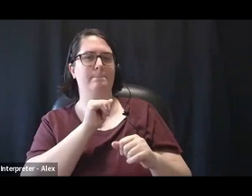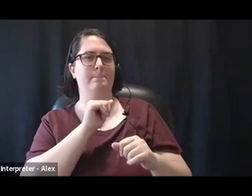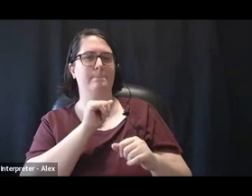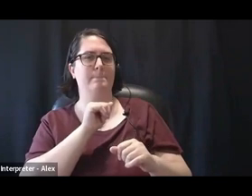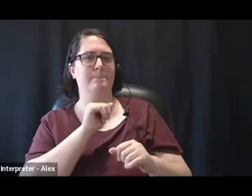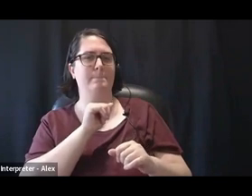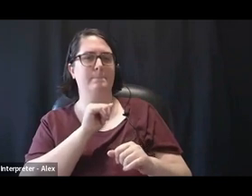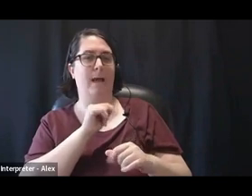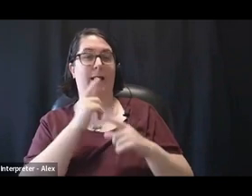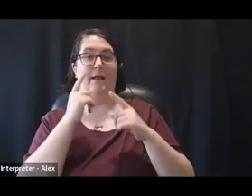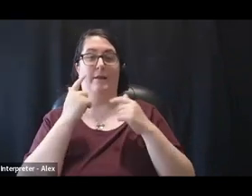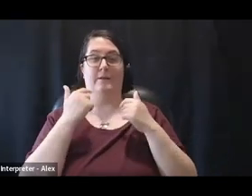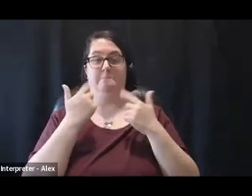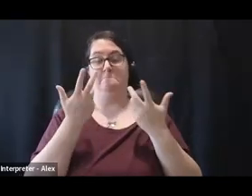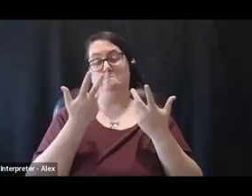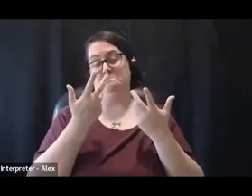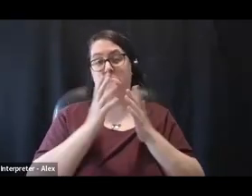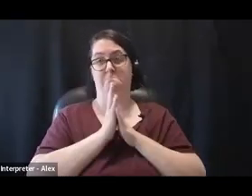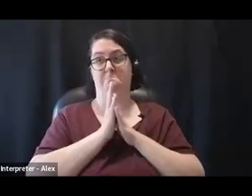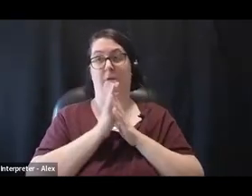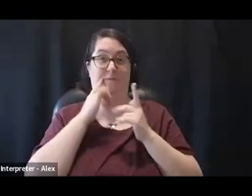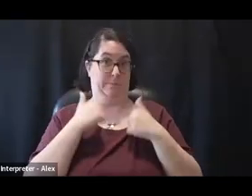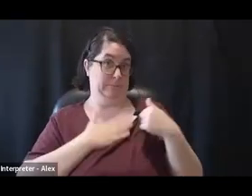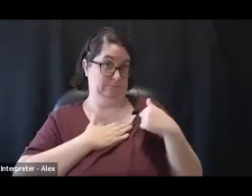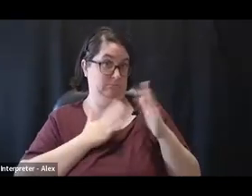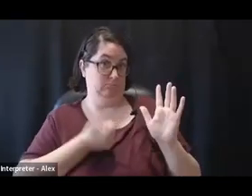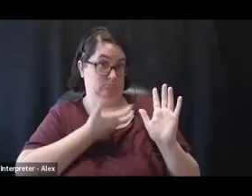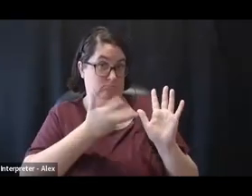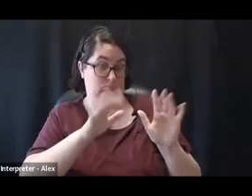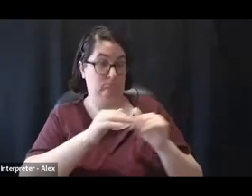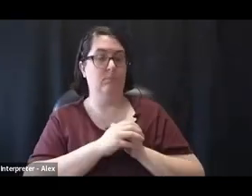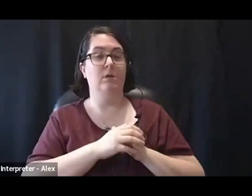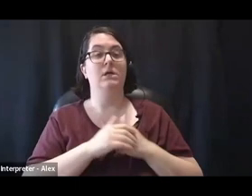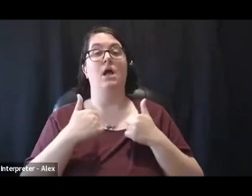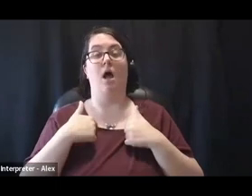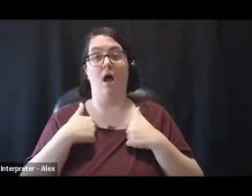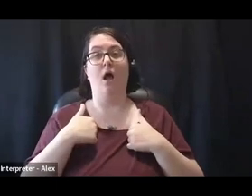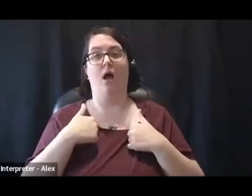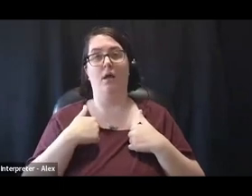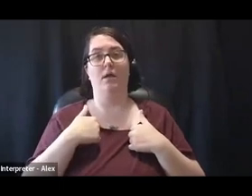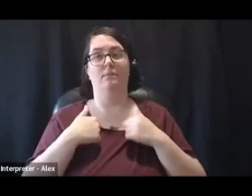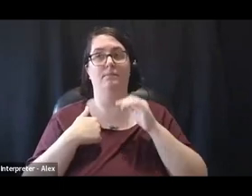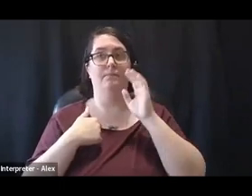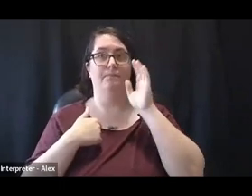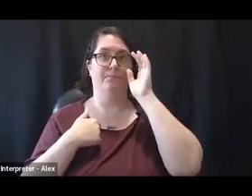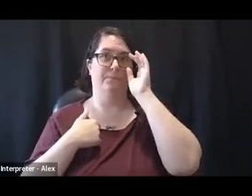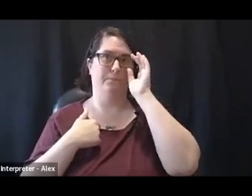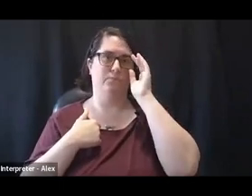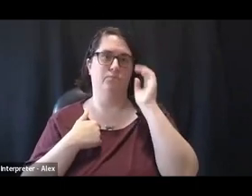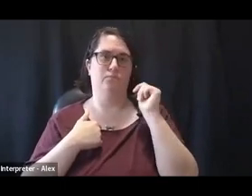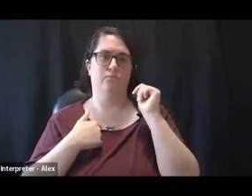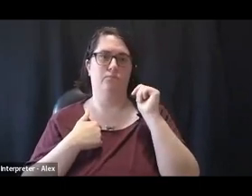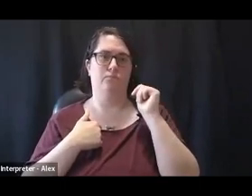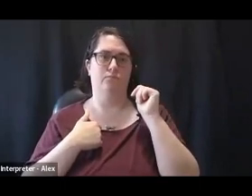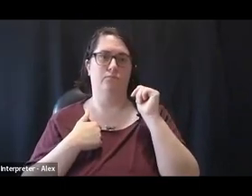think that the biggest thing that I can share is that I actually, well, first of all, I think that